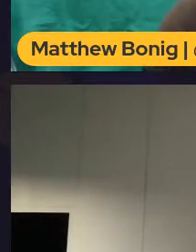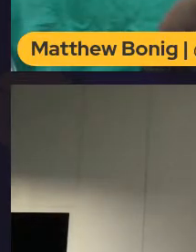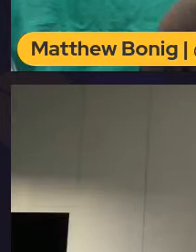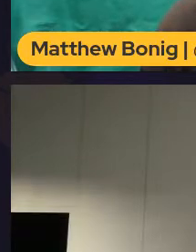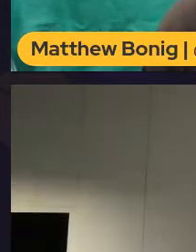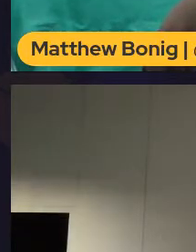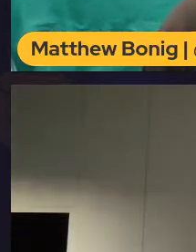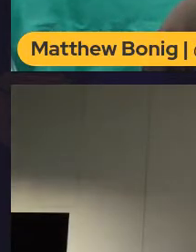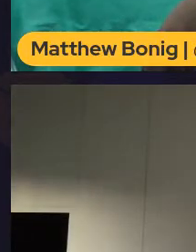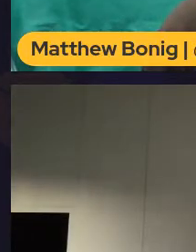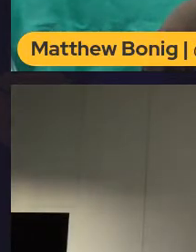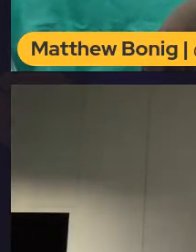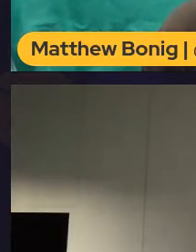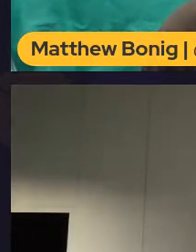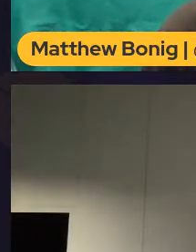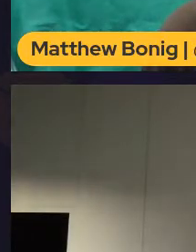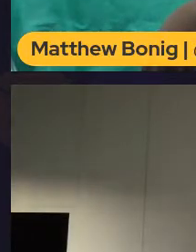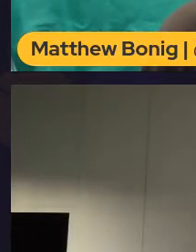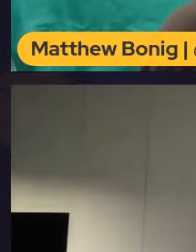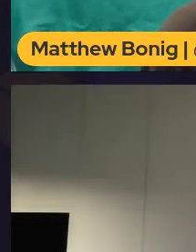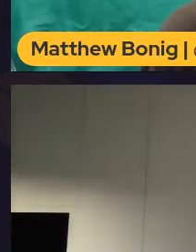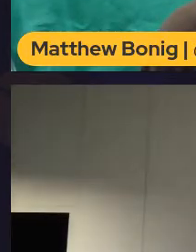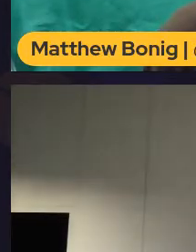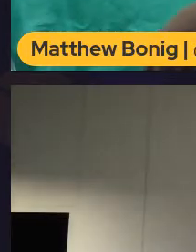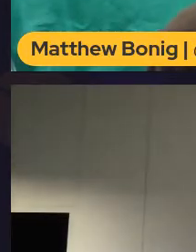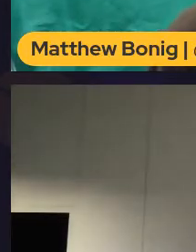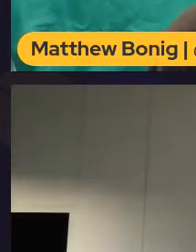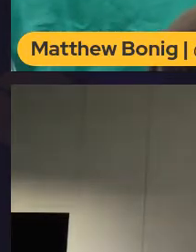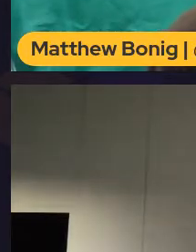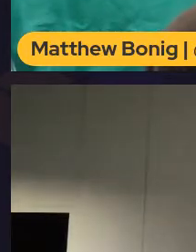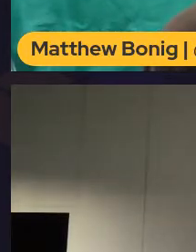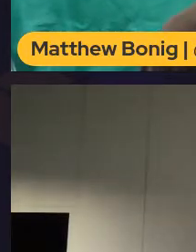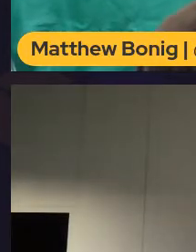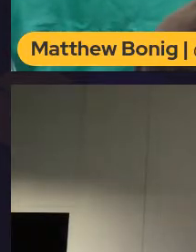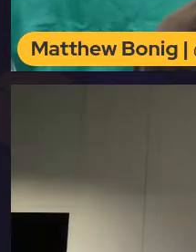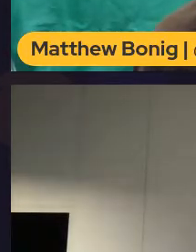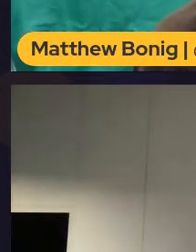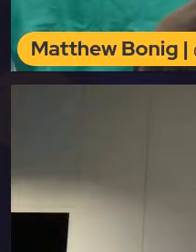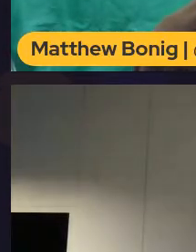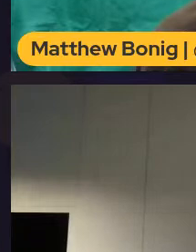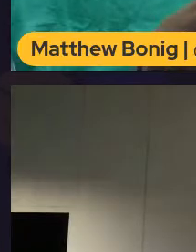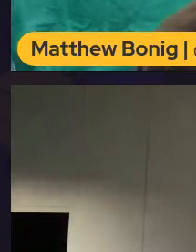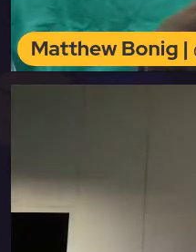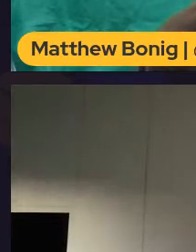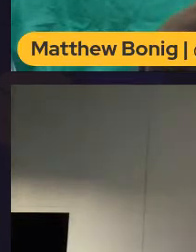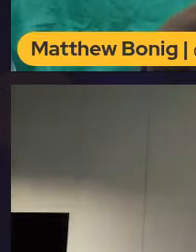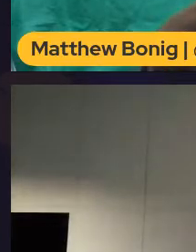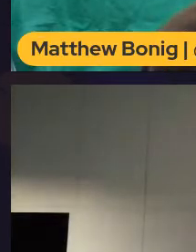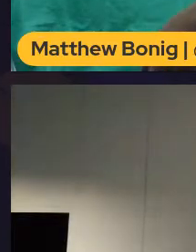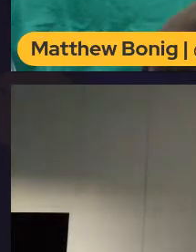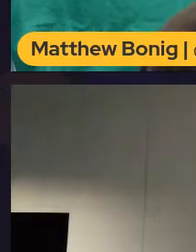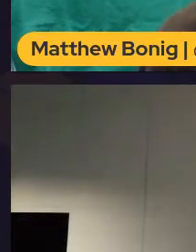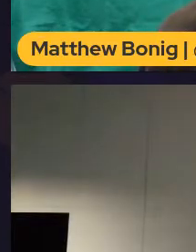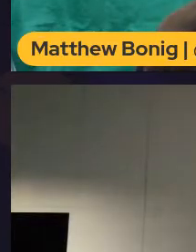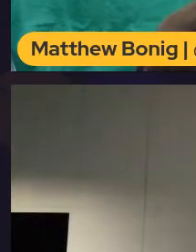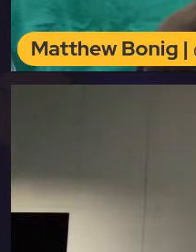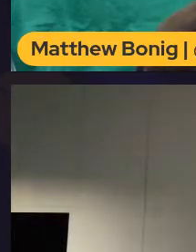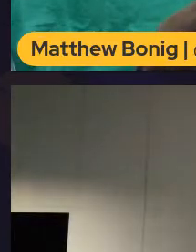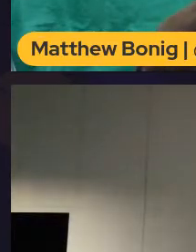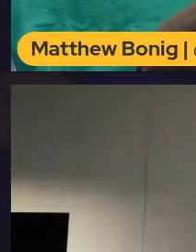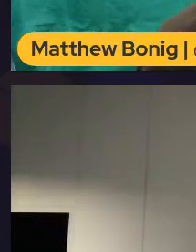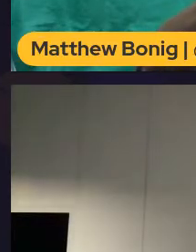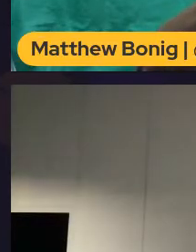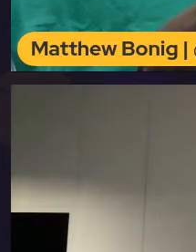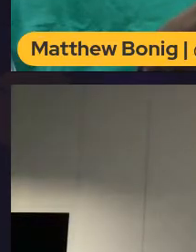is, I'm hearing from people constantly, once I started using Projen, I don't want to go back. I literally hear that a